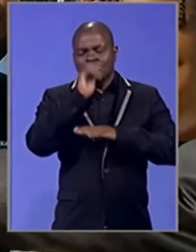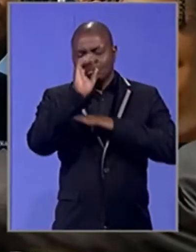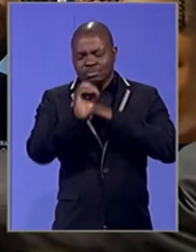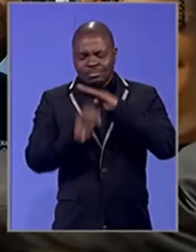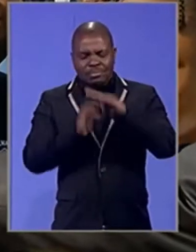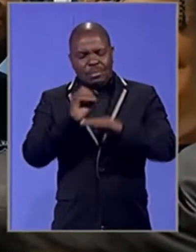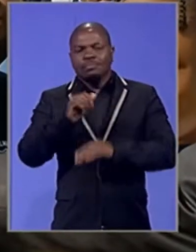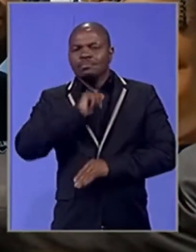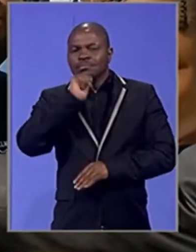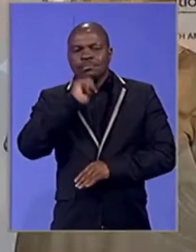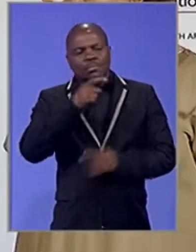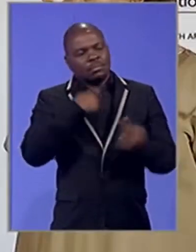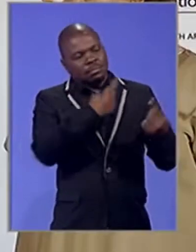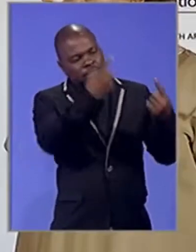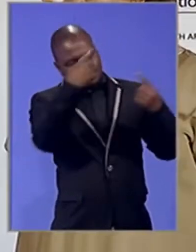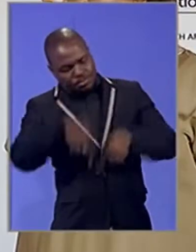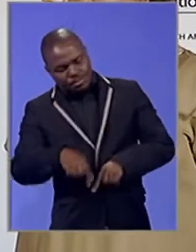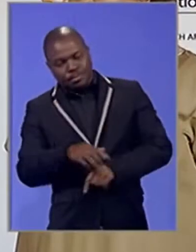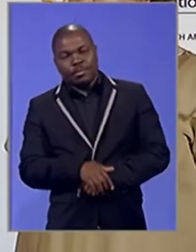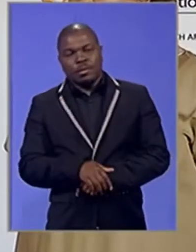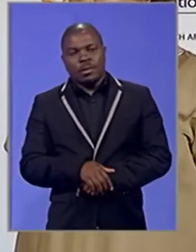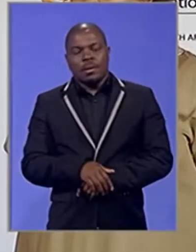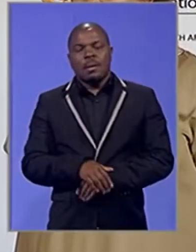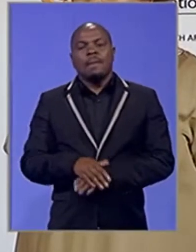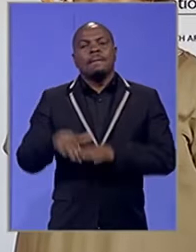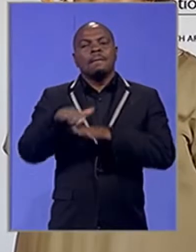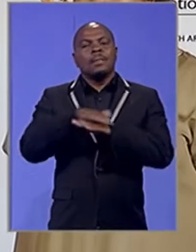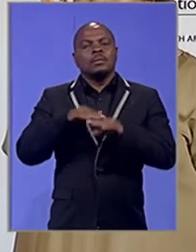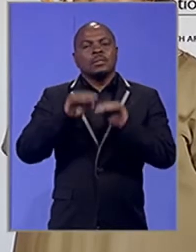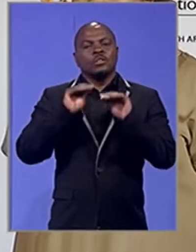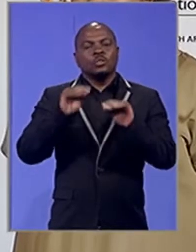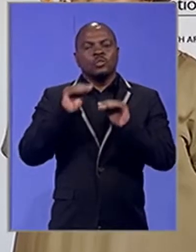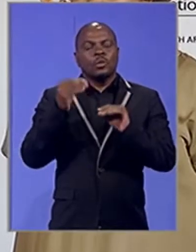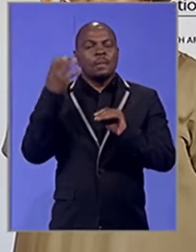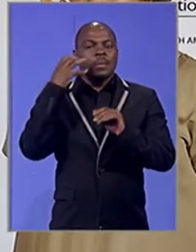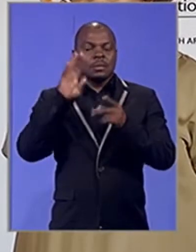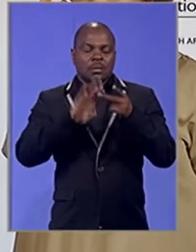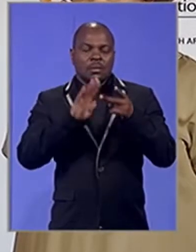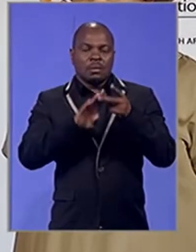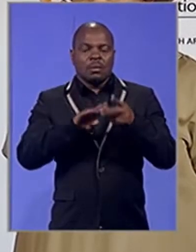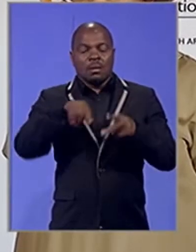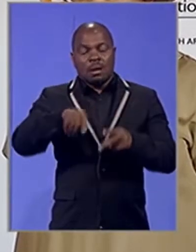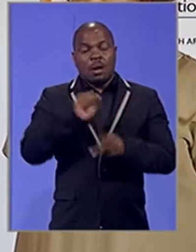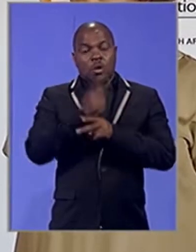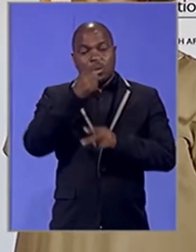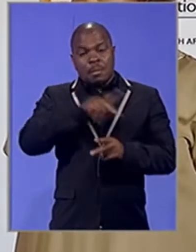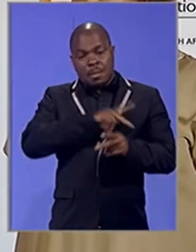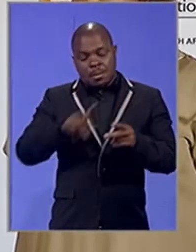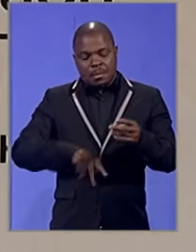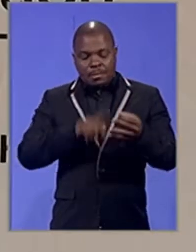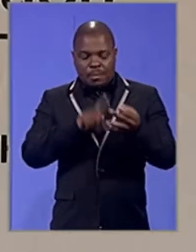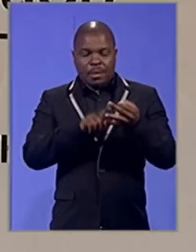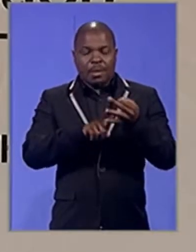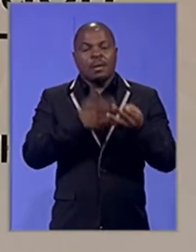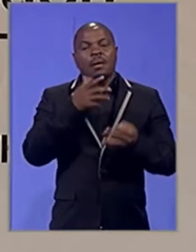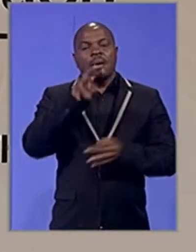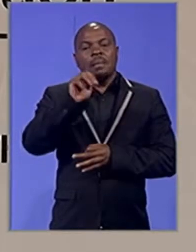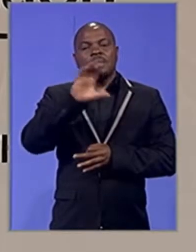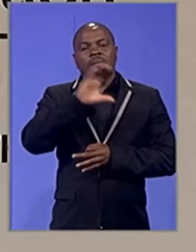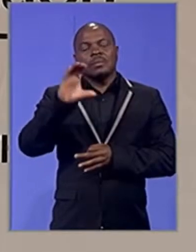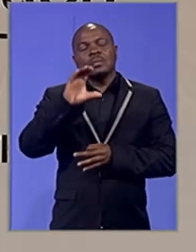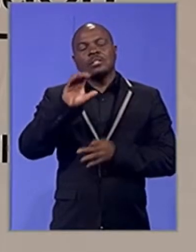he ba re bitsa matishara rana re tla. Tona ya Thuto Angie Motshekga, tona kgolo ya mo Gauteng Panyatsa Lesufi le mokhuduthamaga wa thuto mo